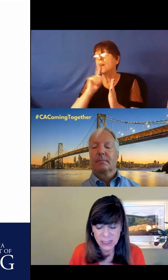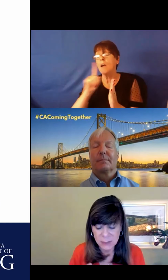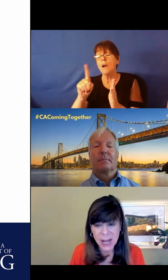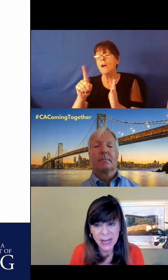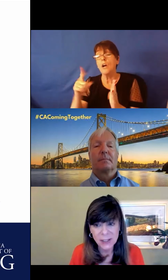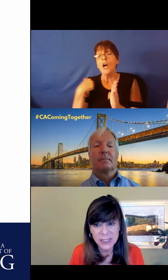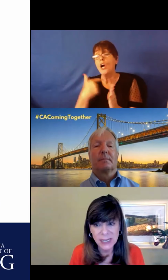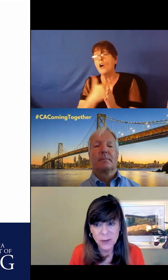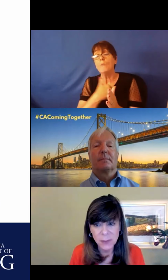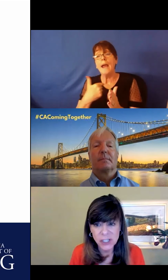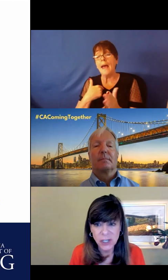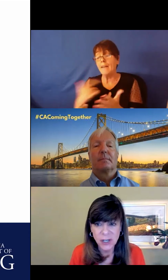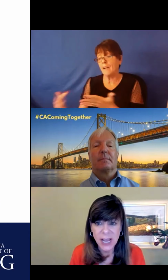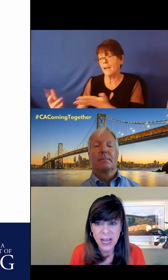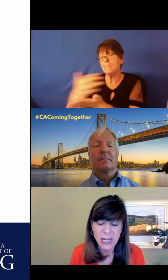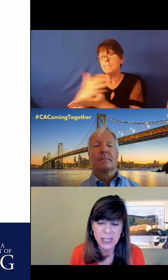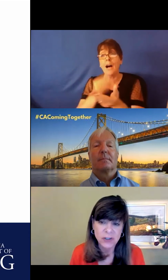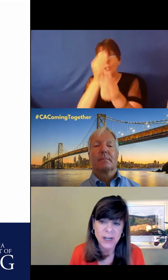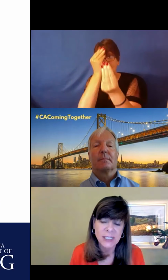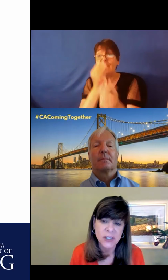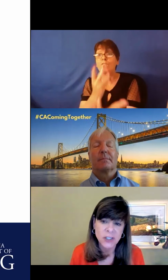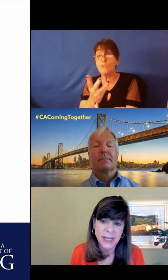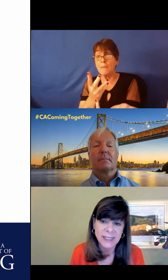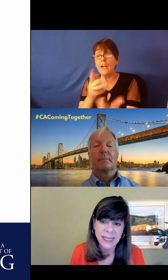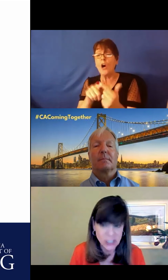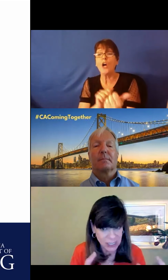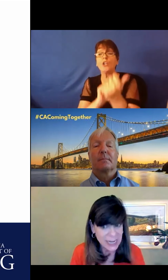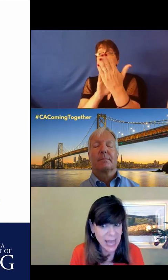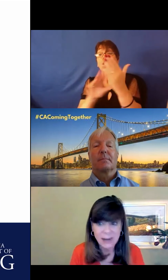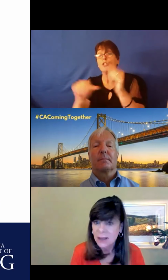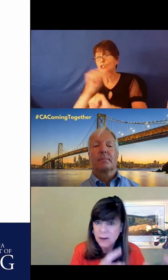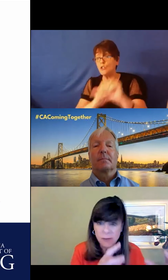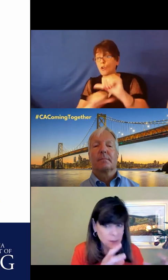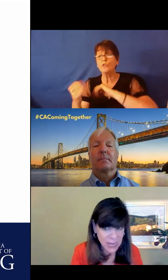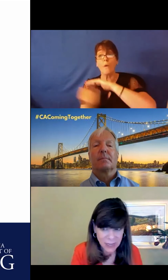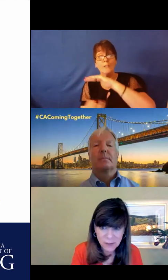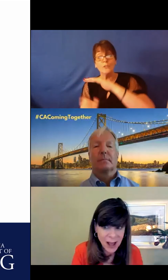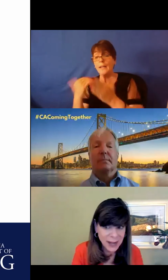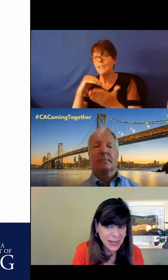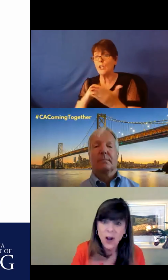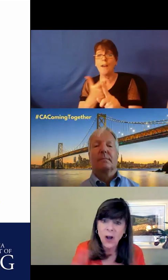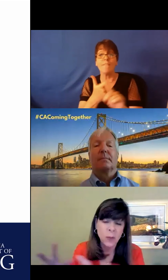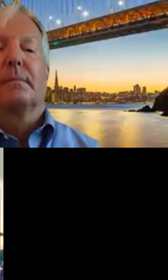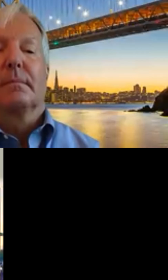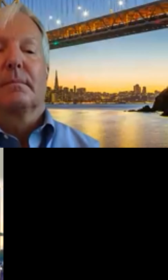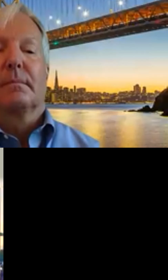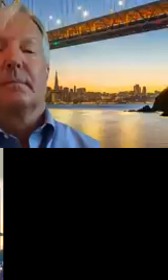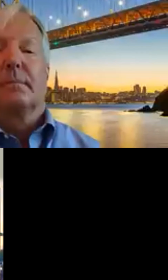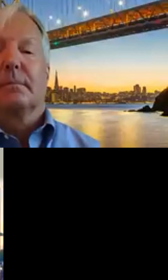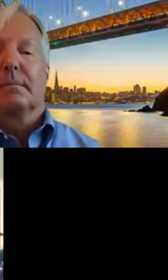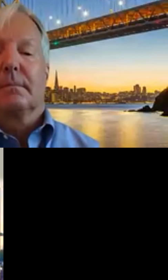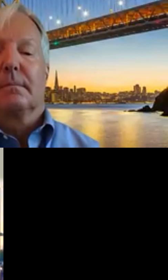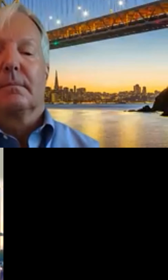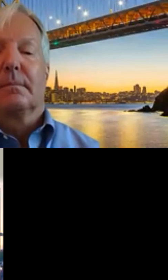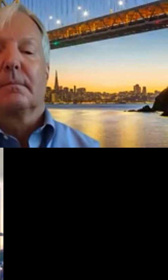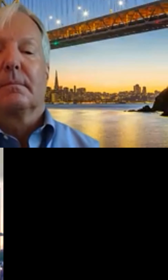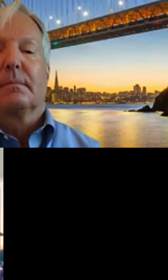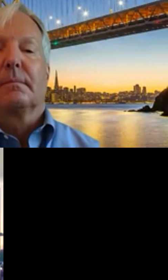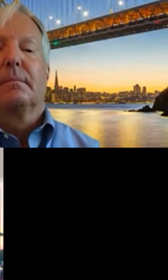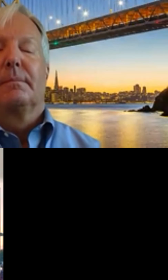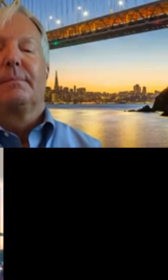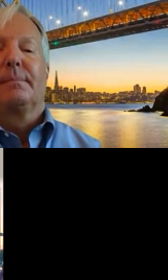have compiled information on addressing social isolation, again, from telephonic all the way up to using